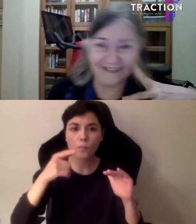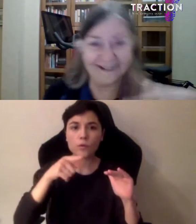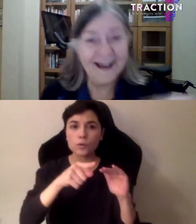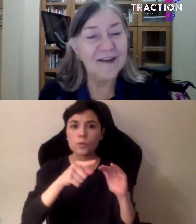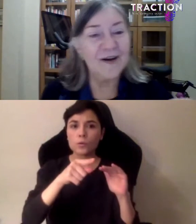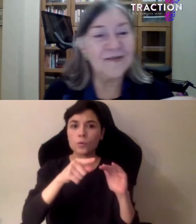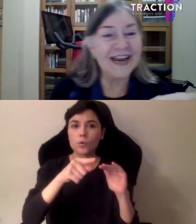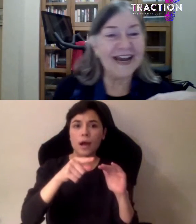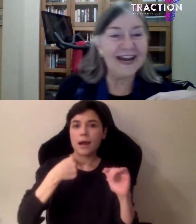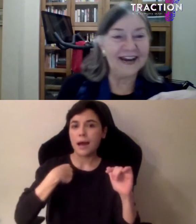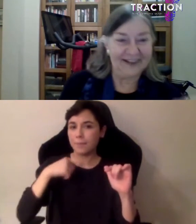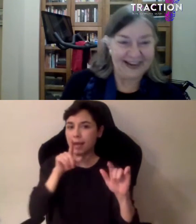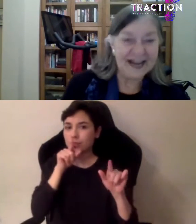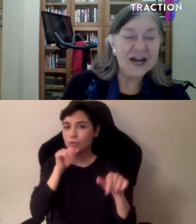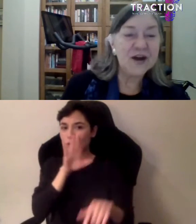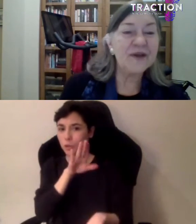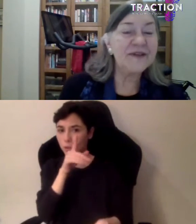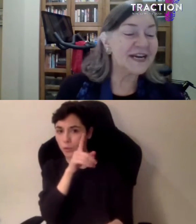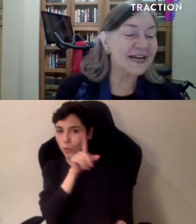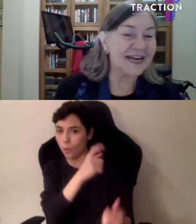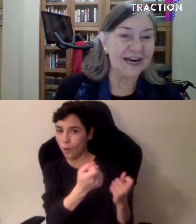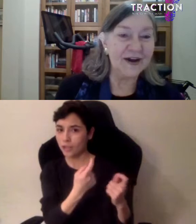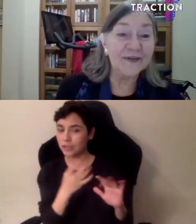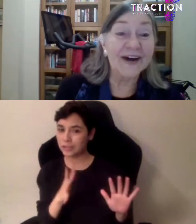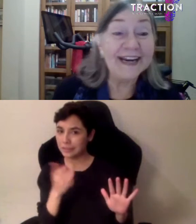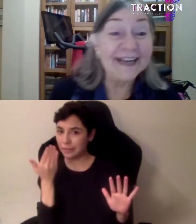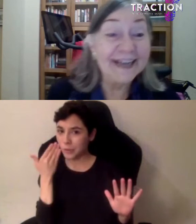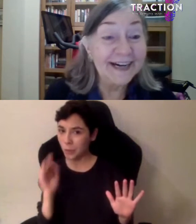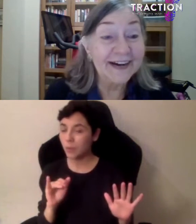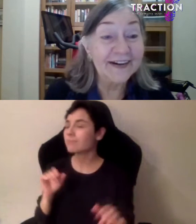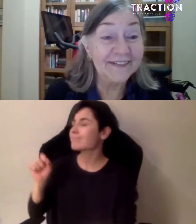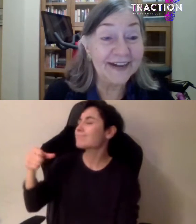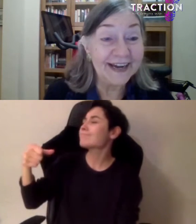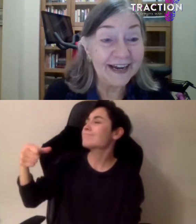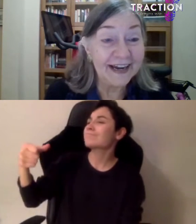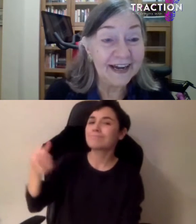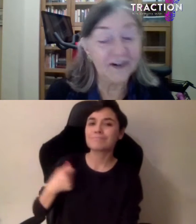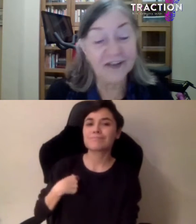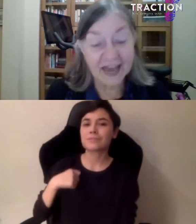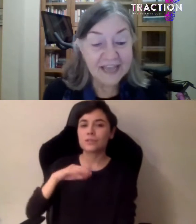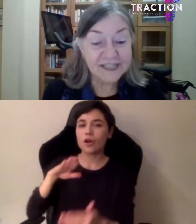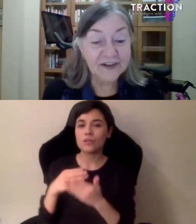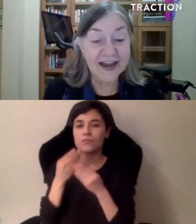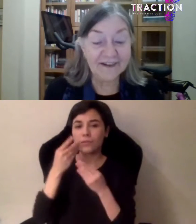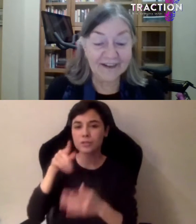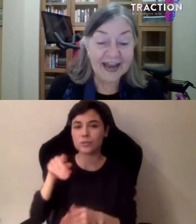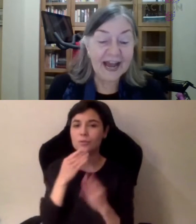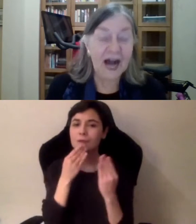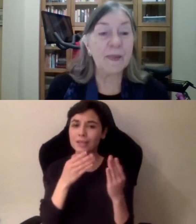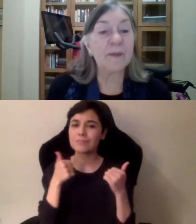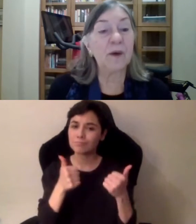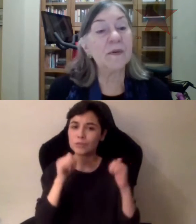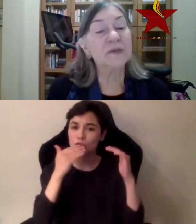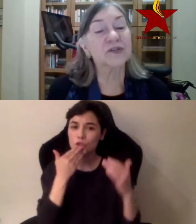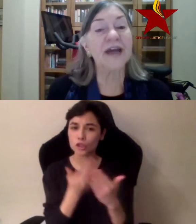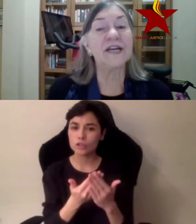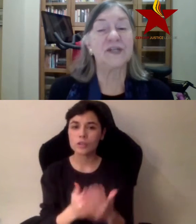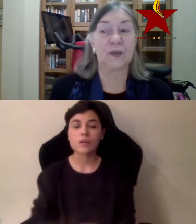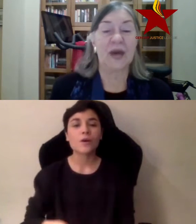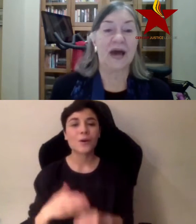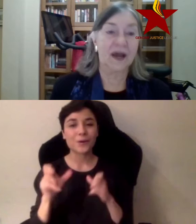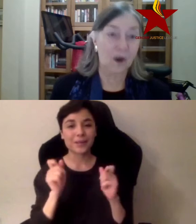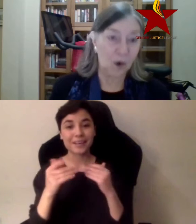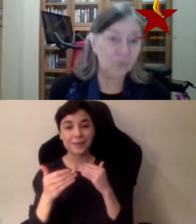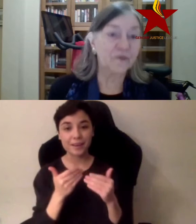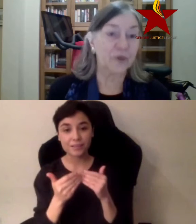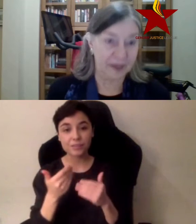not. It's okay. It's all good stuff. What? It's all good stuff. Oh, okay. So anyway, but what we would try to